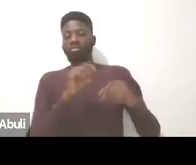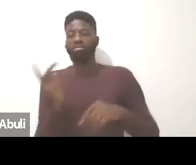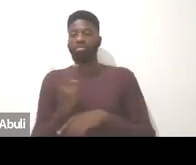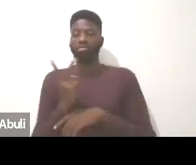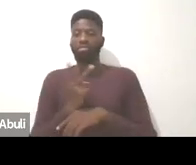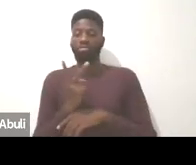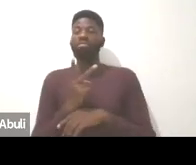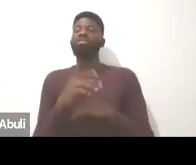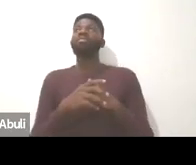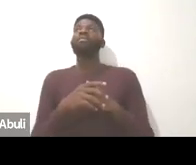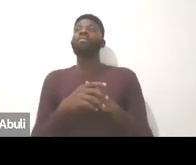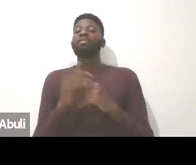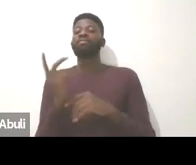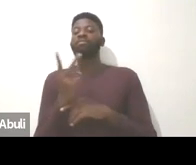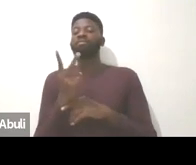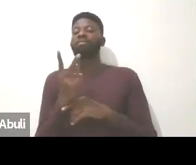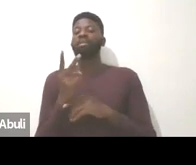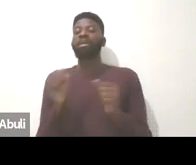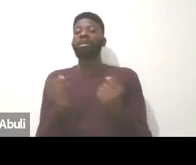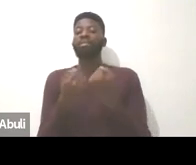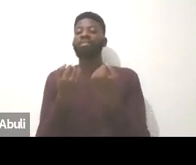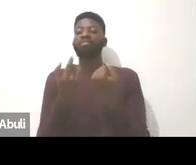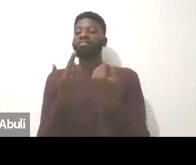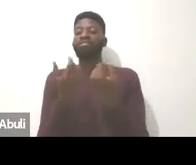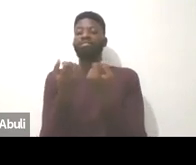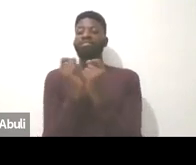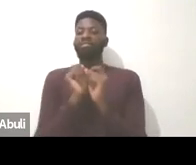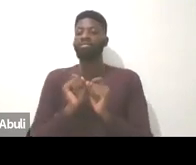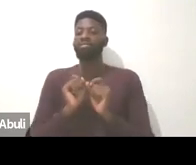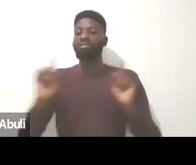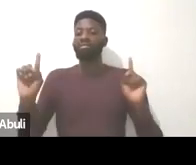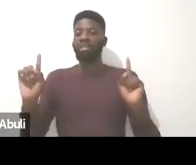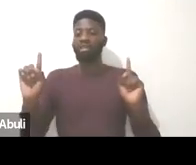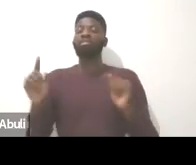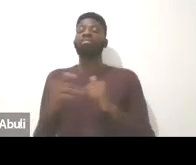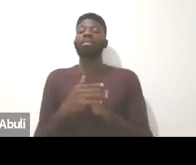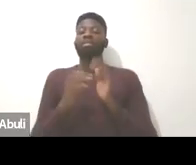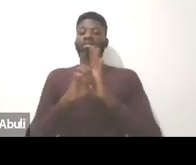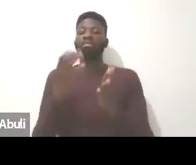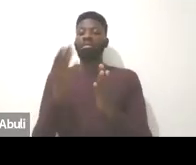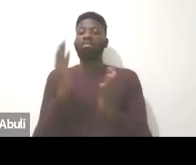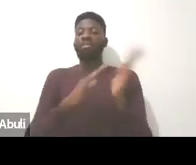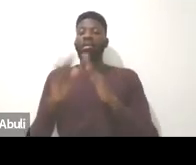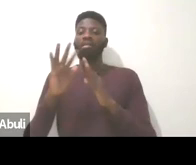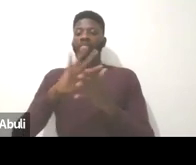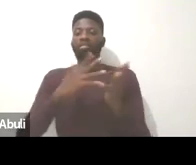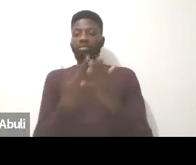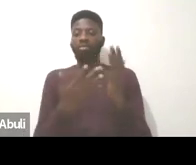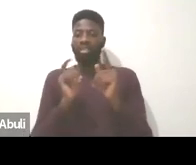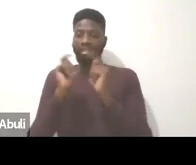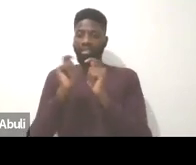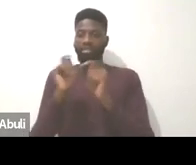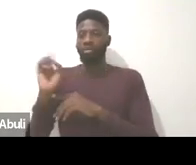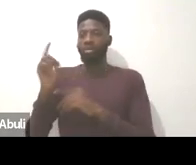interviewee wako separated by distance. For example, right now, ulikuwa scheduled for an interview here in